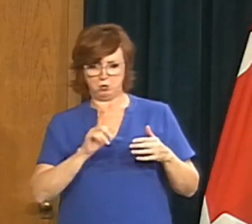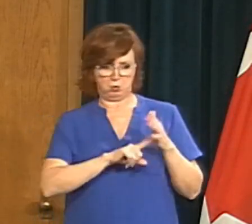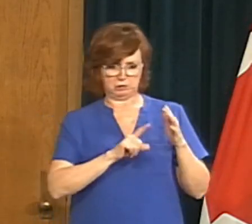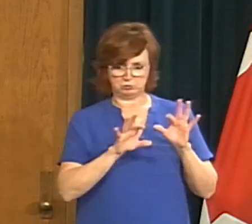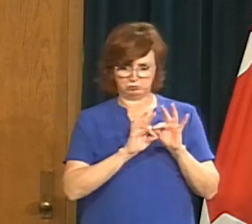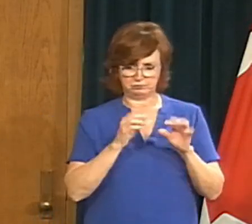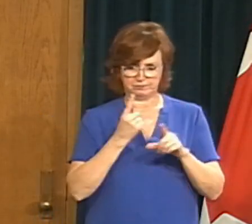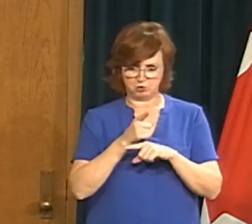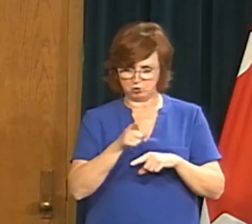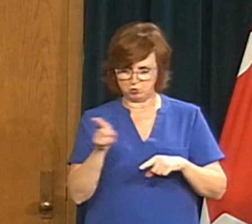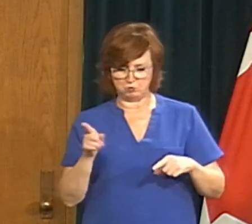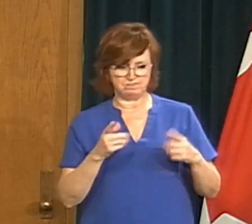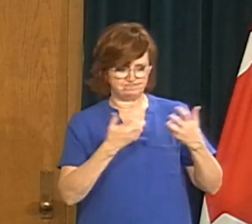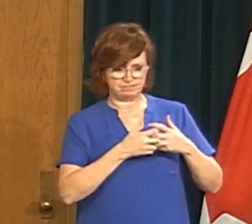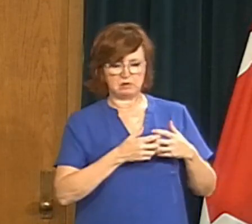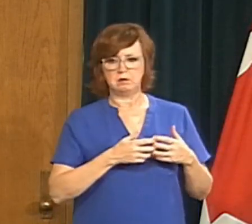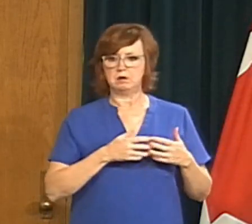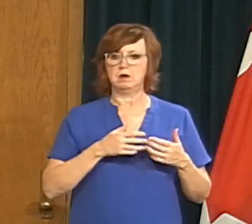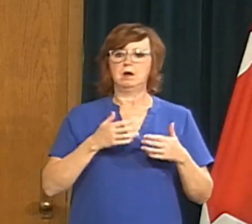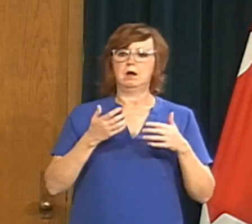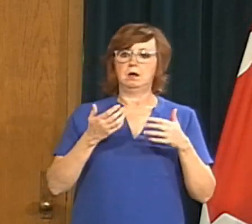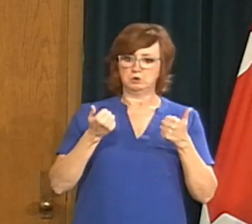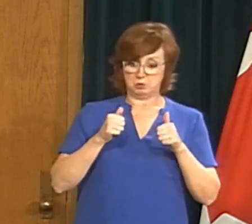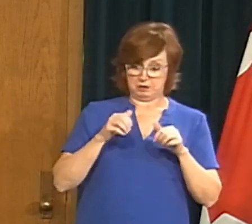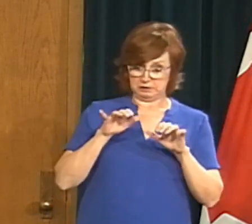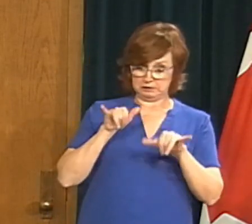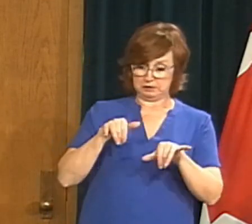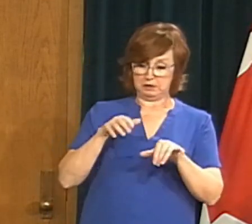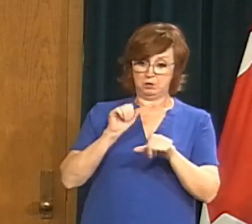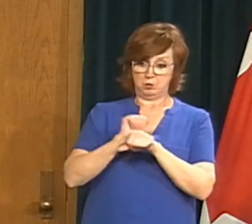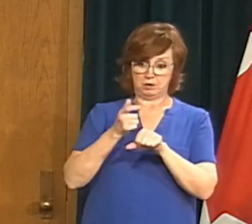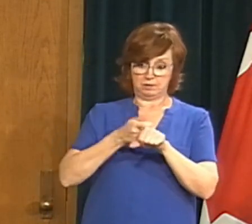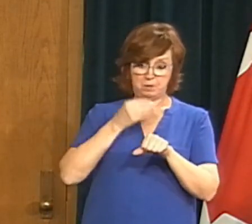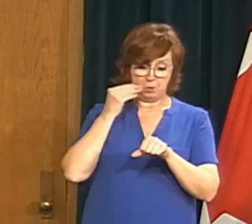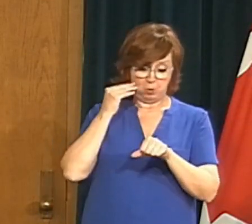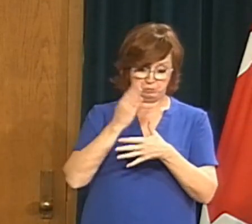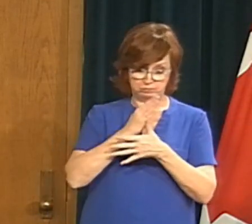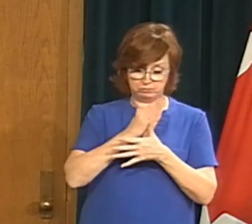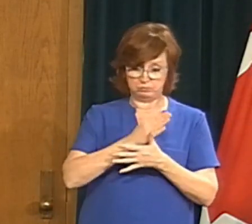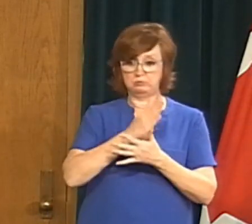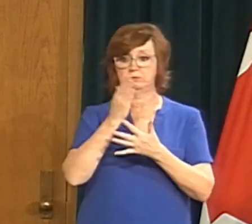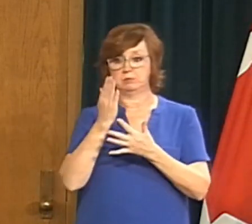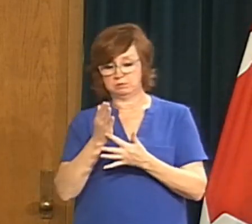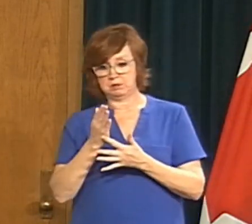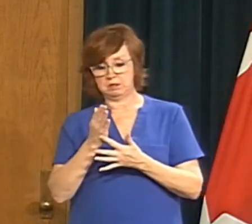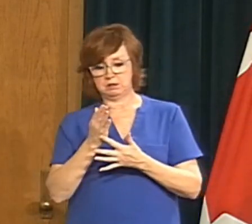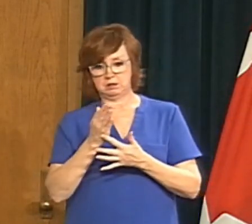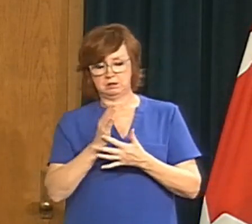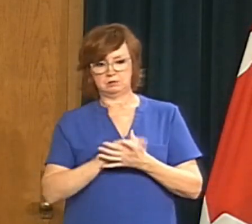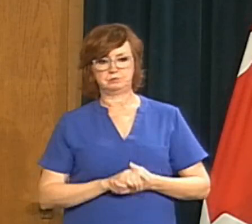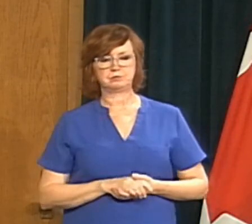there is opportunities to work at home, as I said, we continue to encourage that. With respect to the